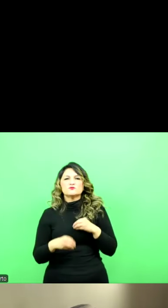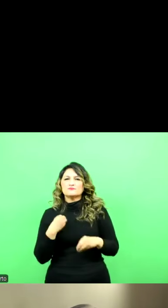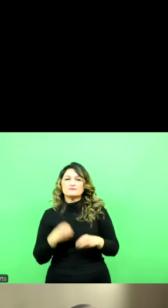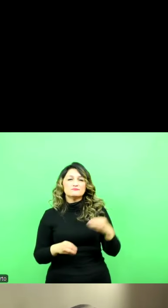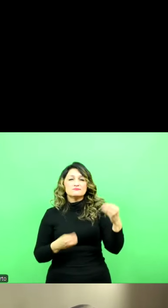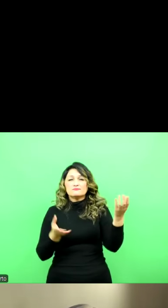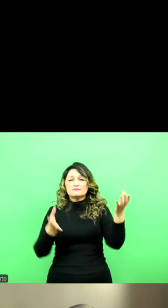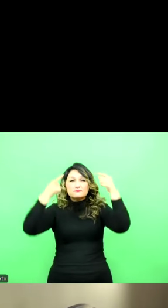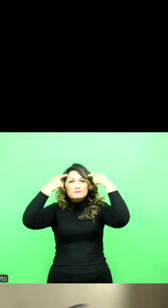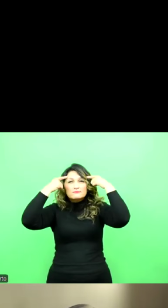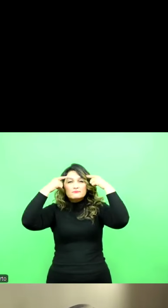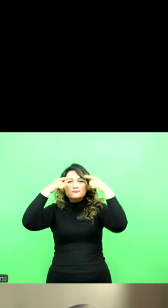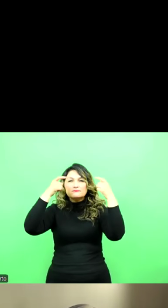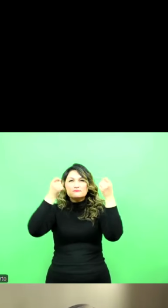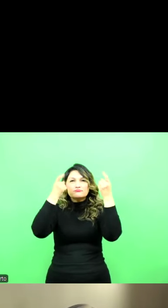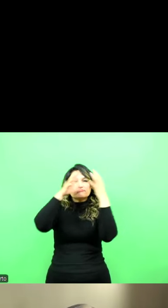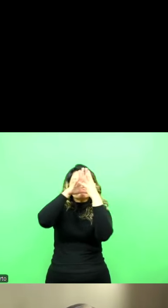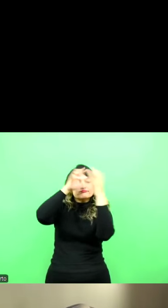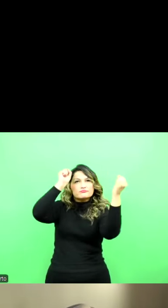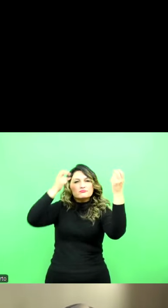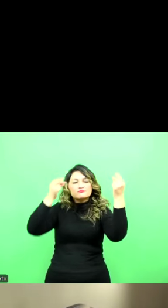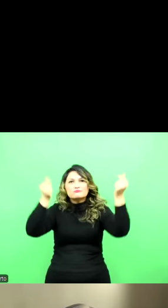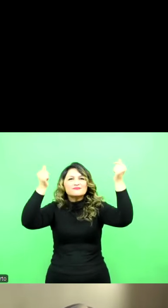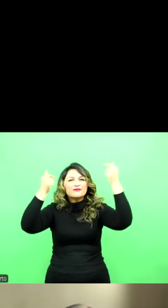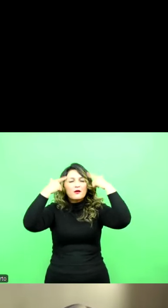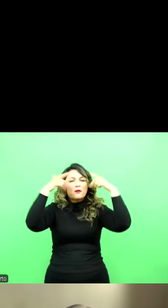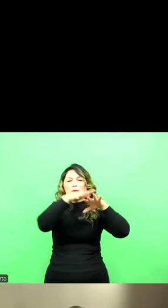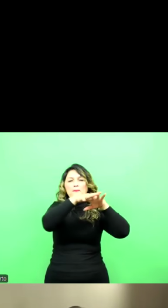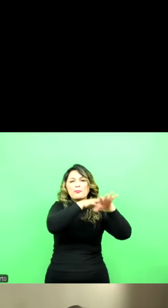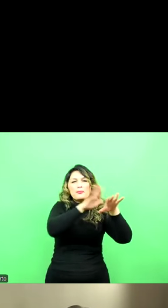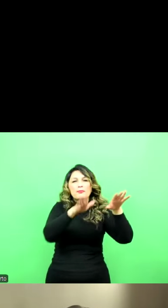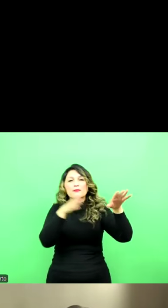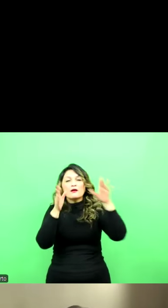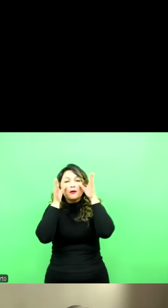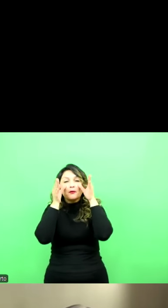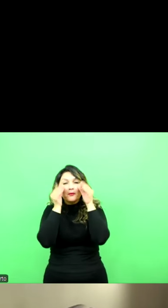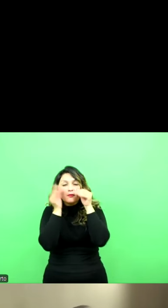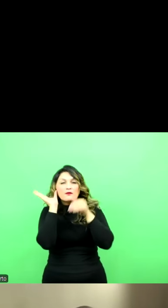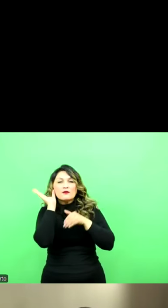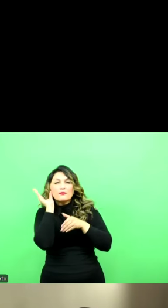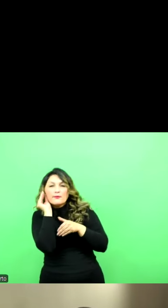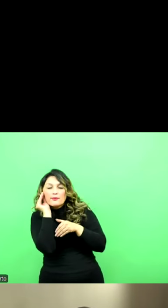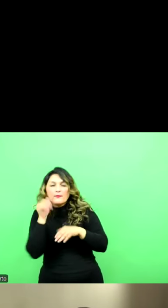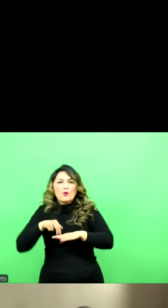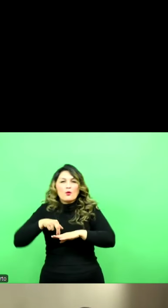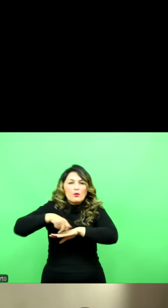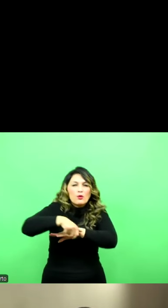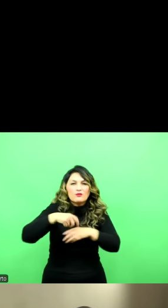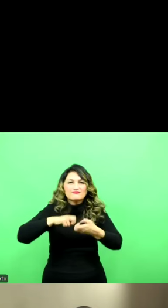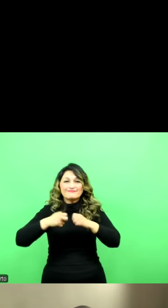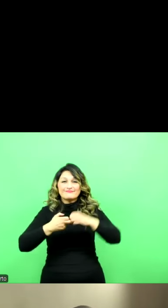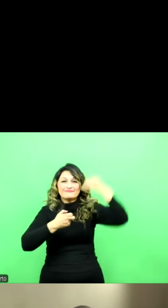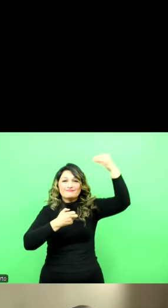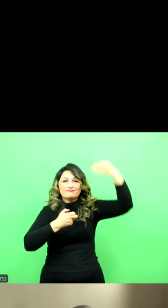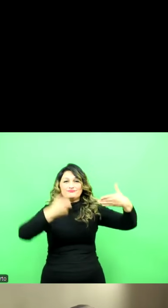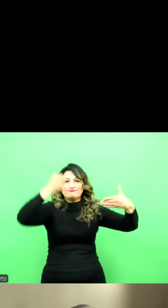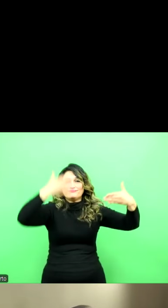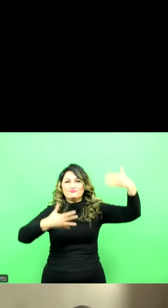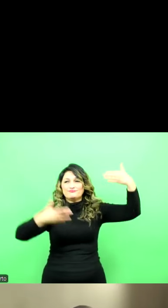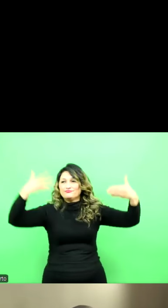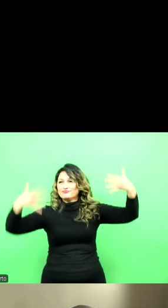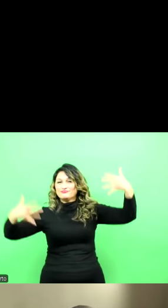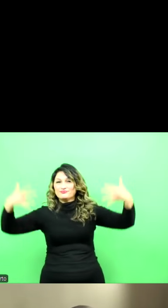our life are going to suffer from these types of difficulties. So protections for older persons in each of